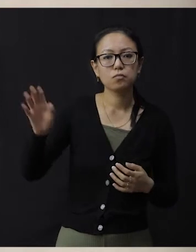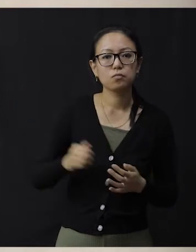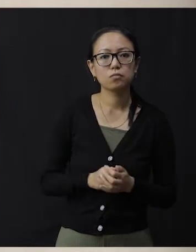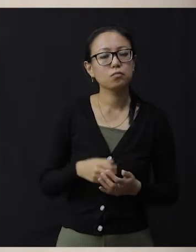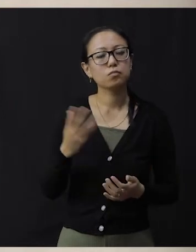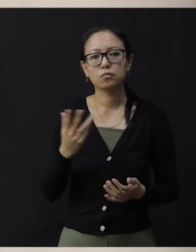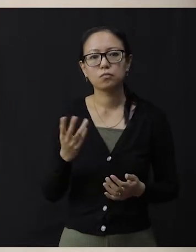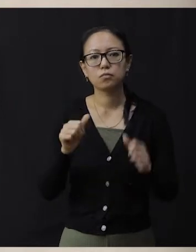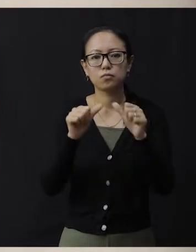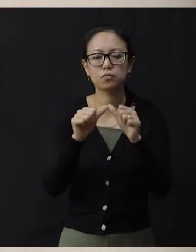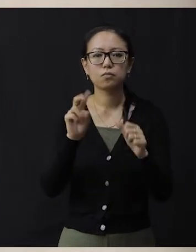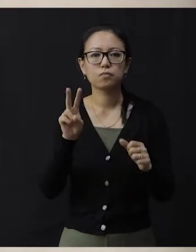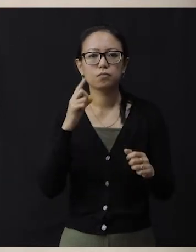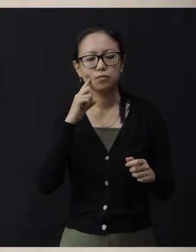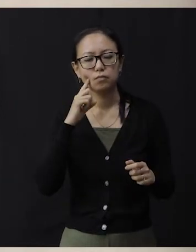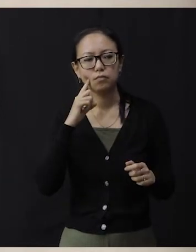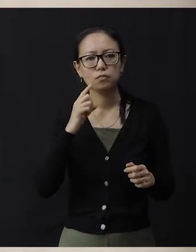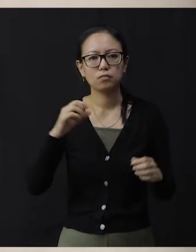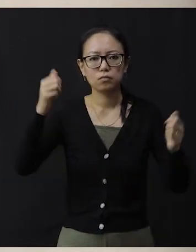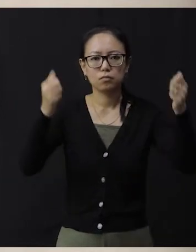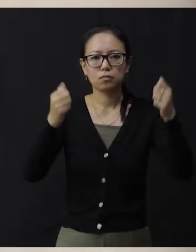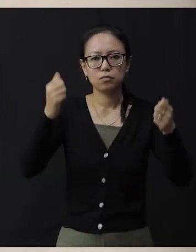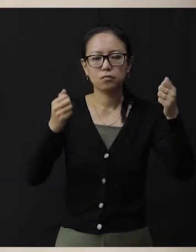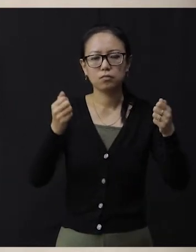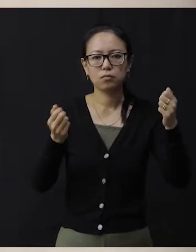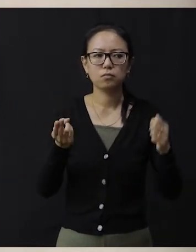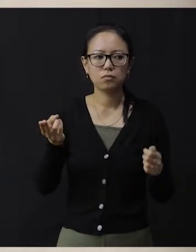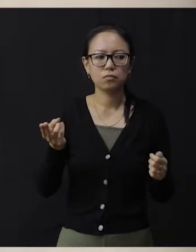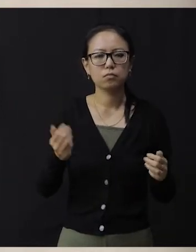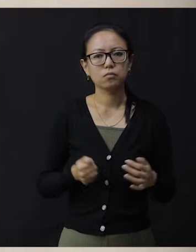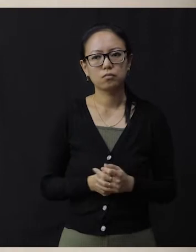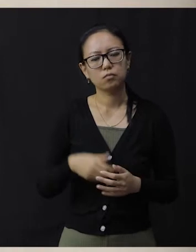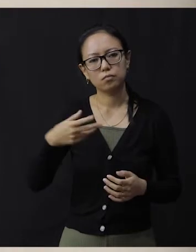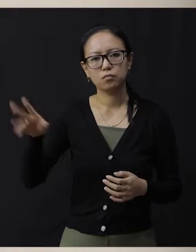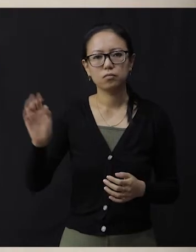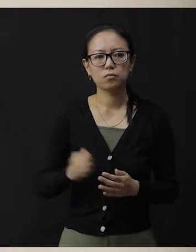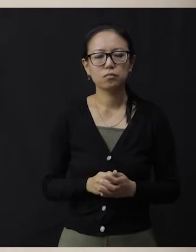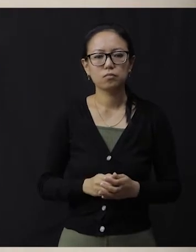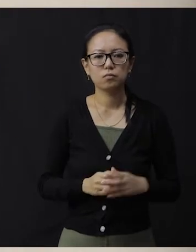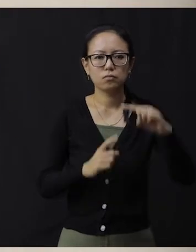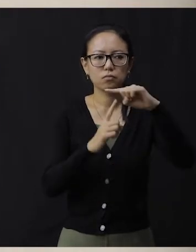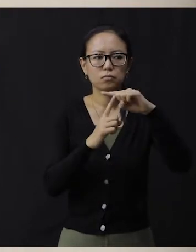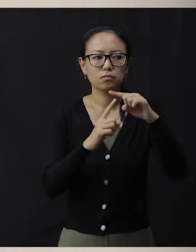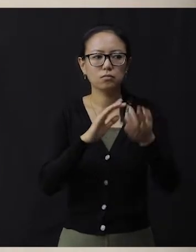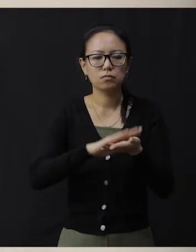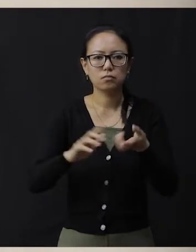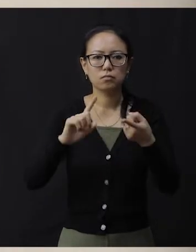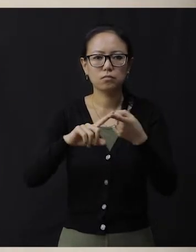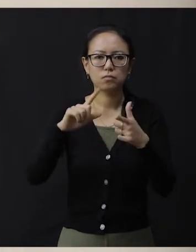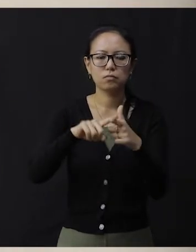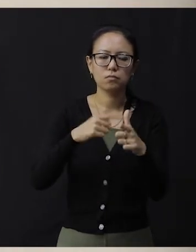bus, and Teja uses his car to reach the school. And Watila,